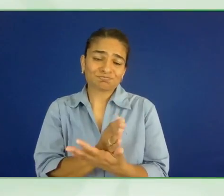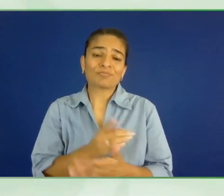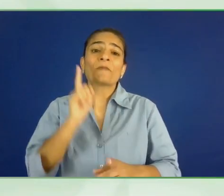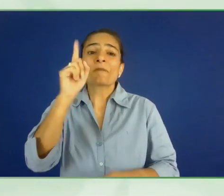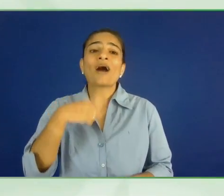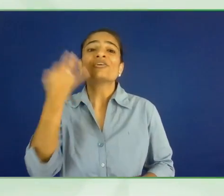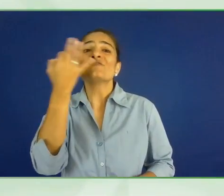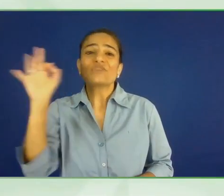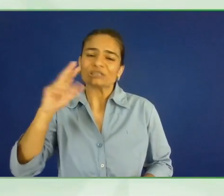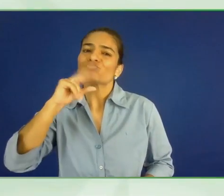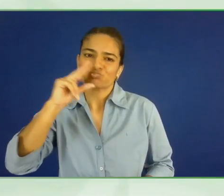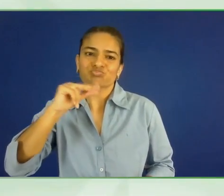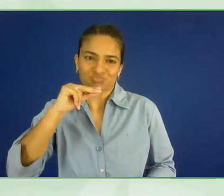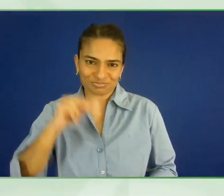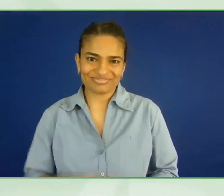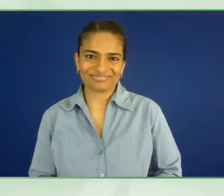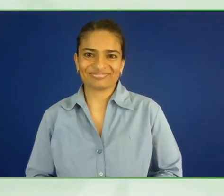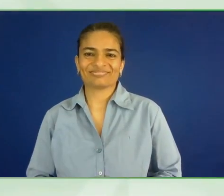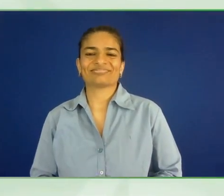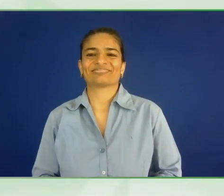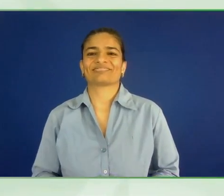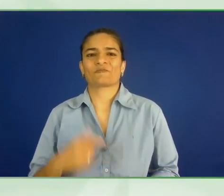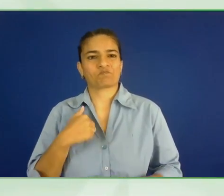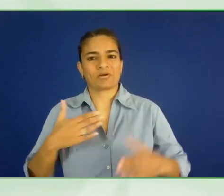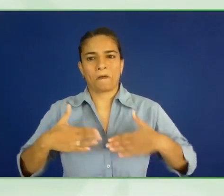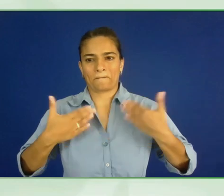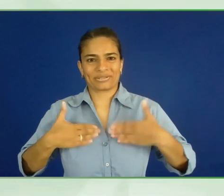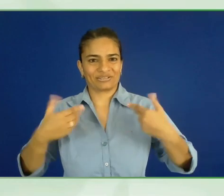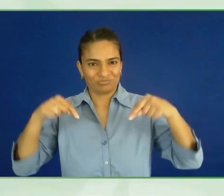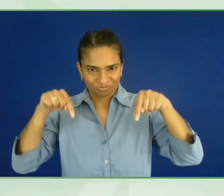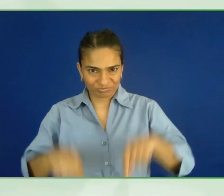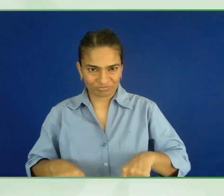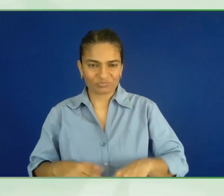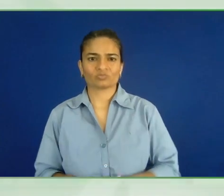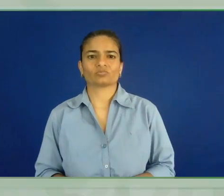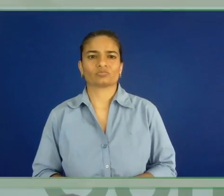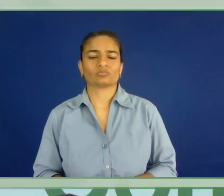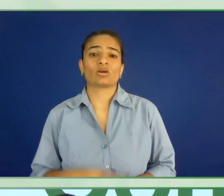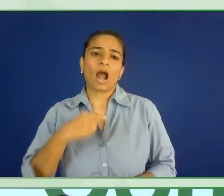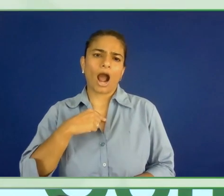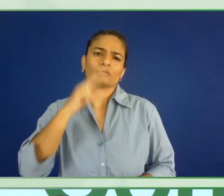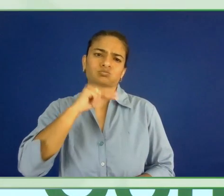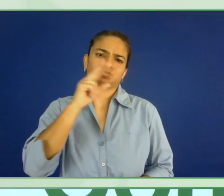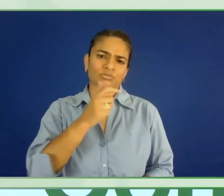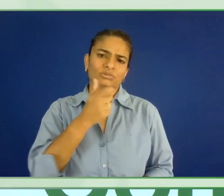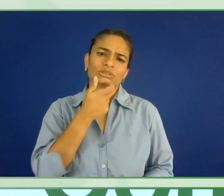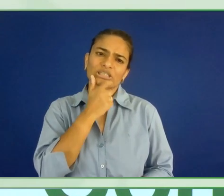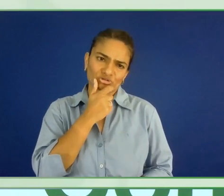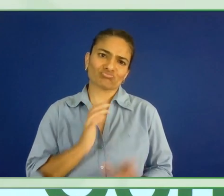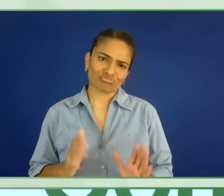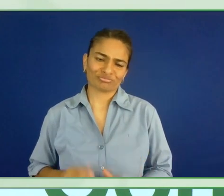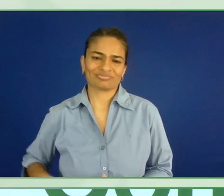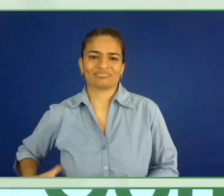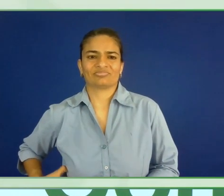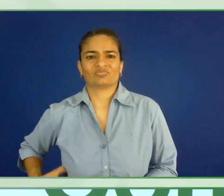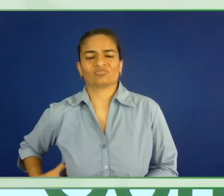I'm very happy to be here, and I'll be speaking in English today. So thank you so much for having us here today.